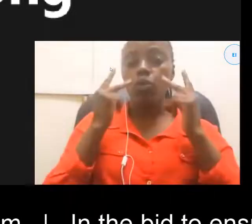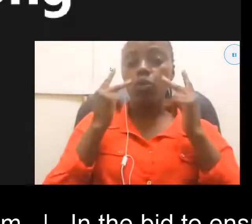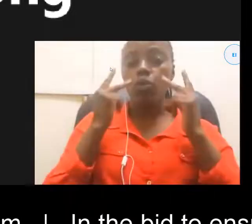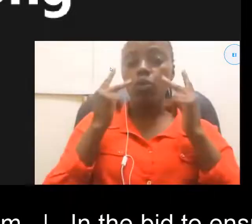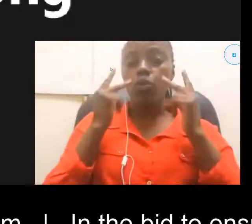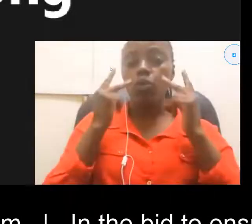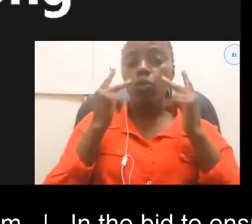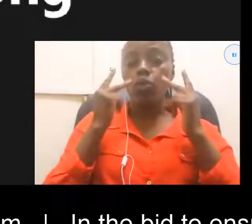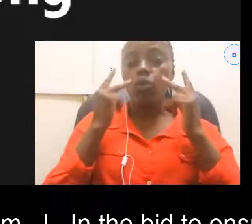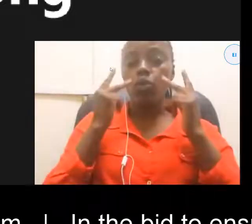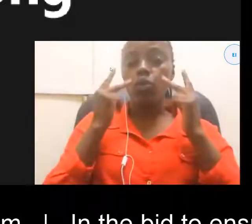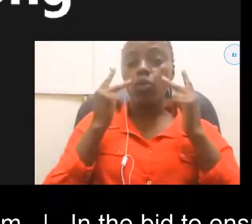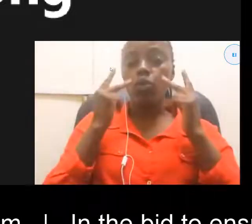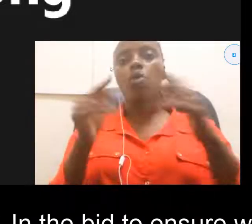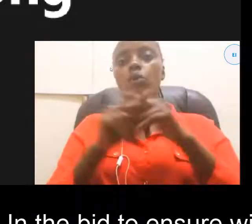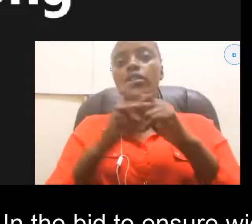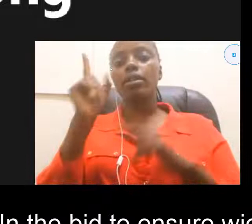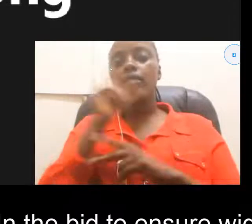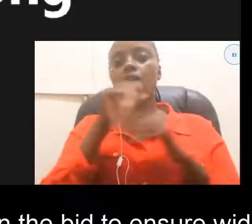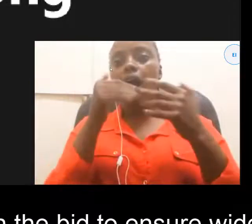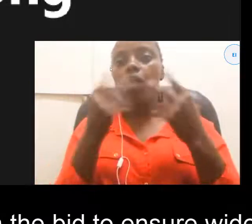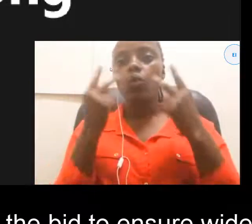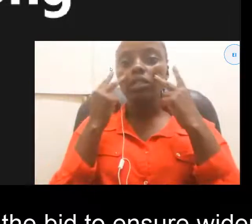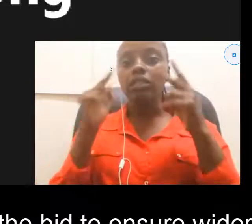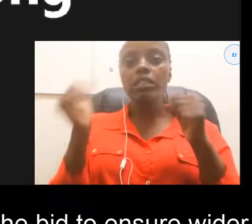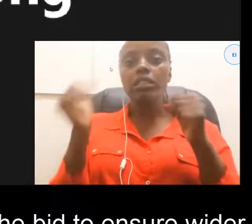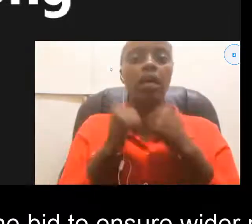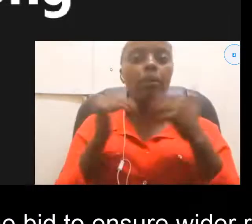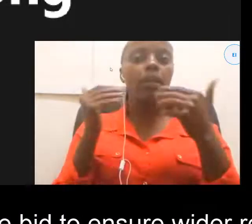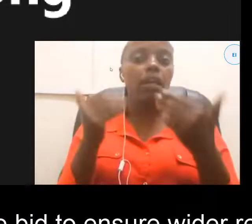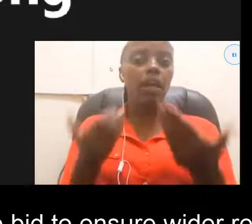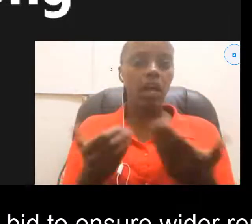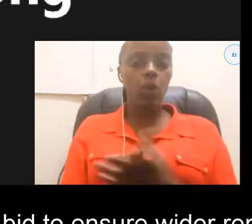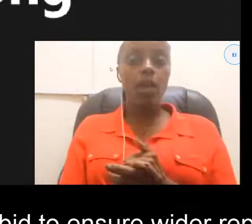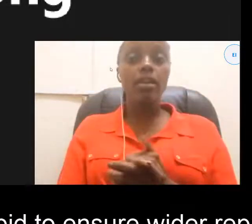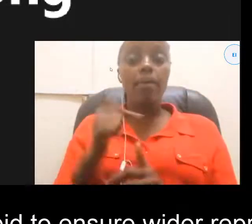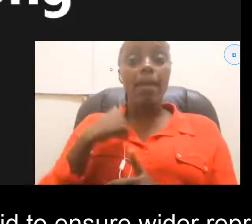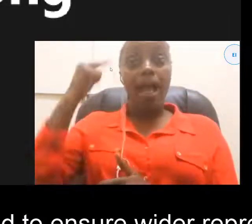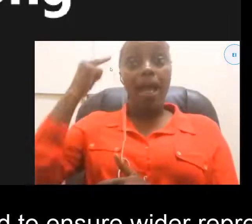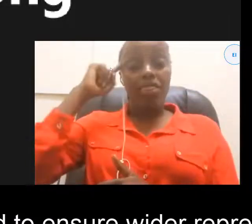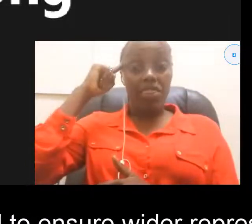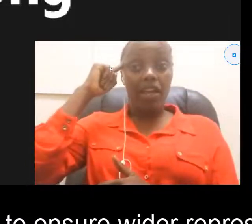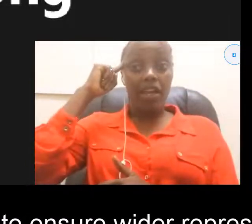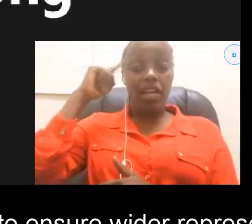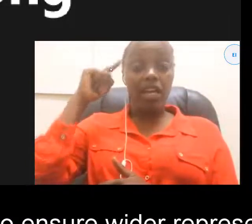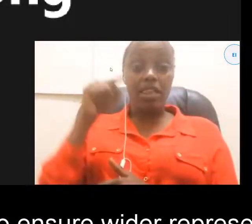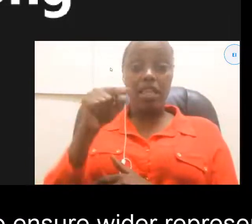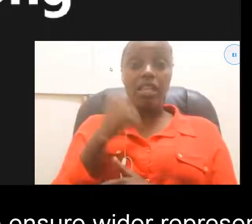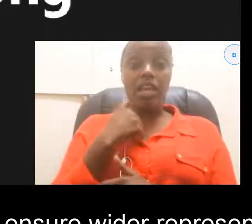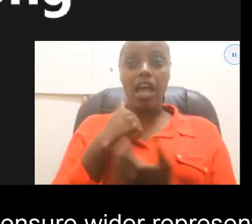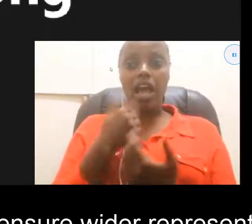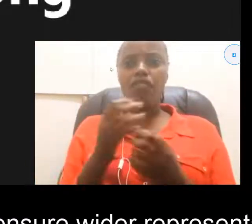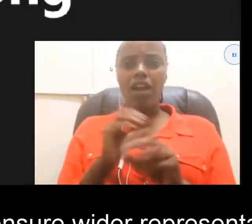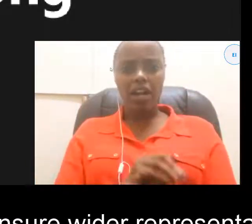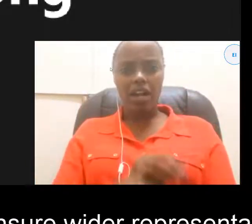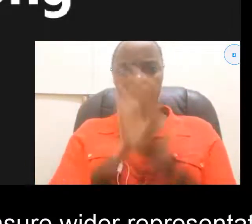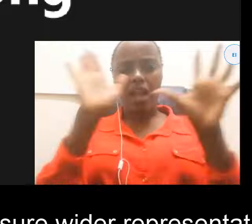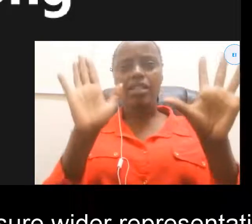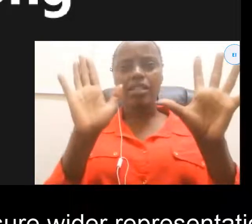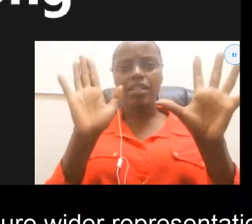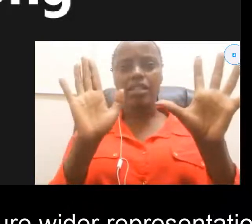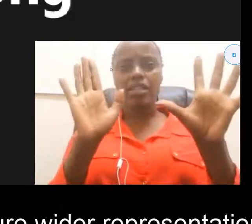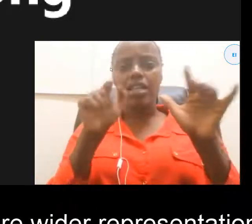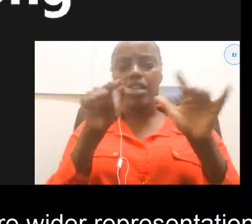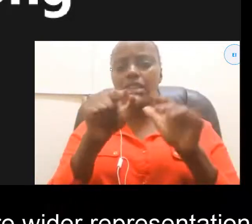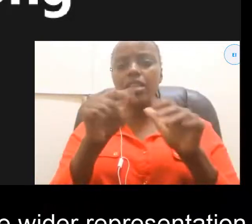As we've already started, how do we envision this happening? So, and I think there's a bit of clarity in how this should